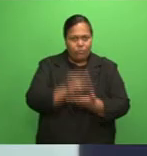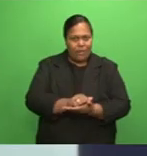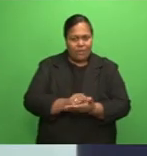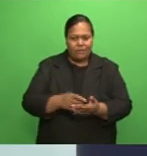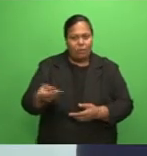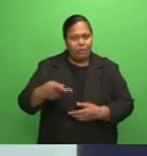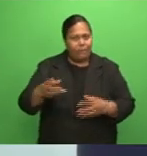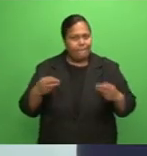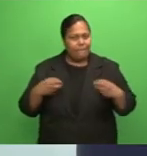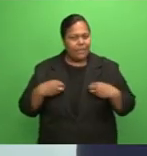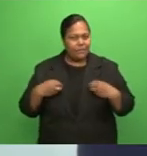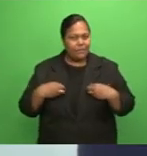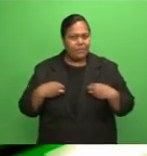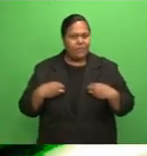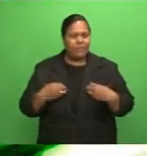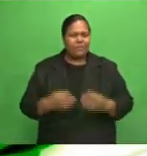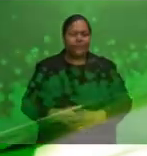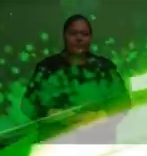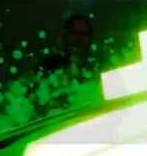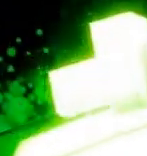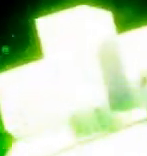favored nation and the national treatment.